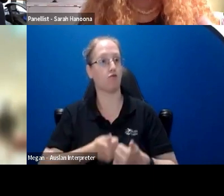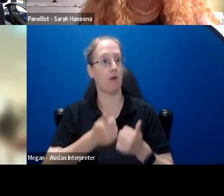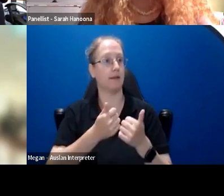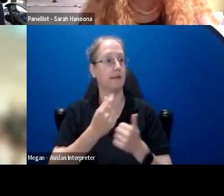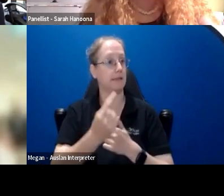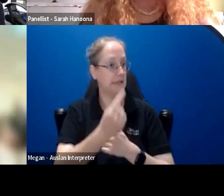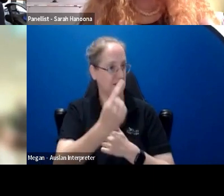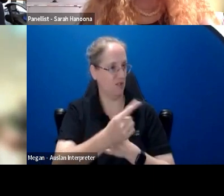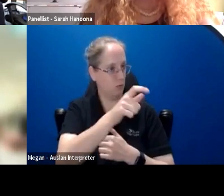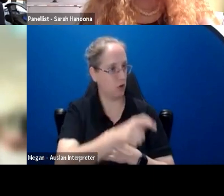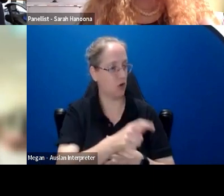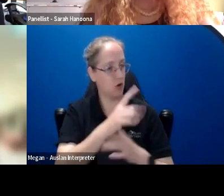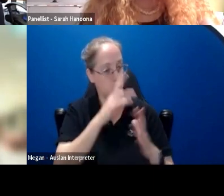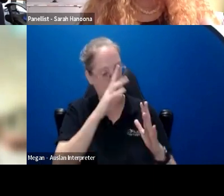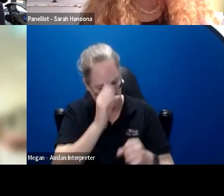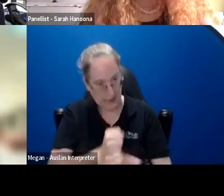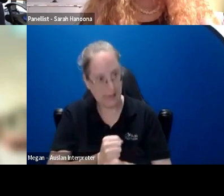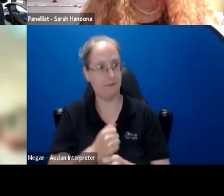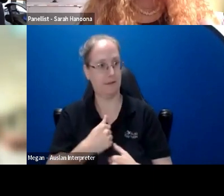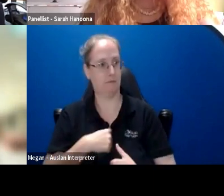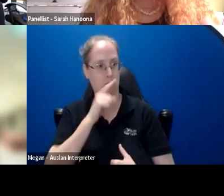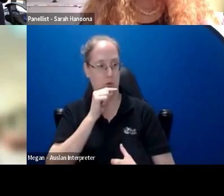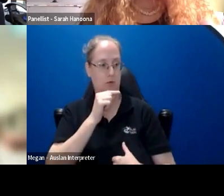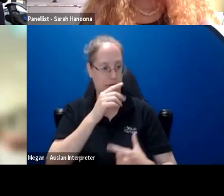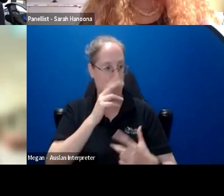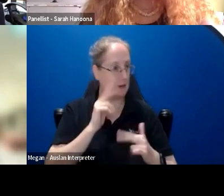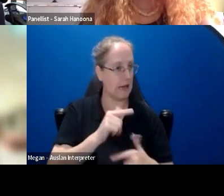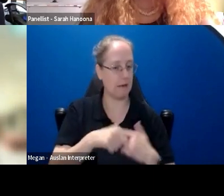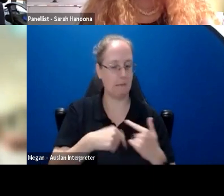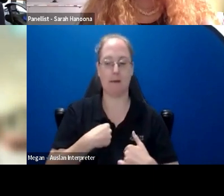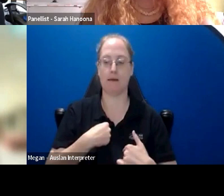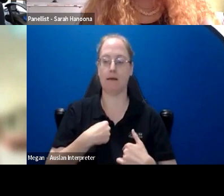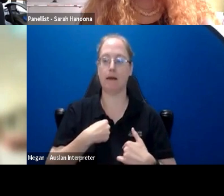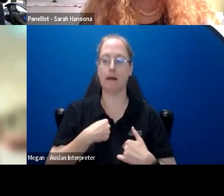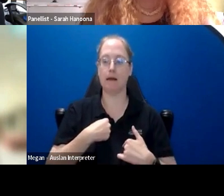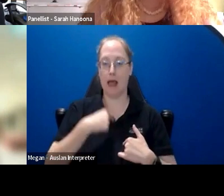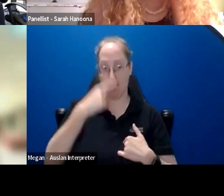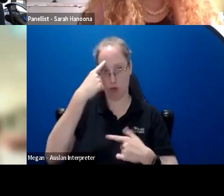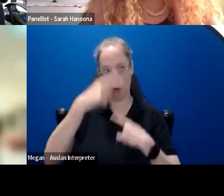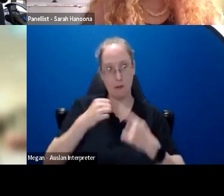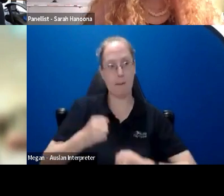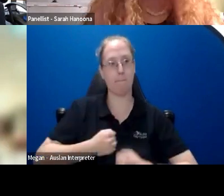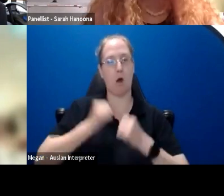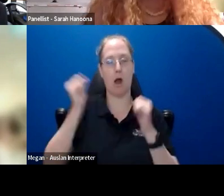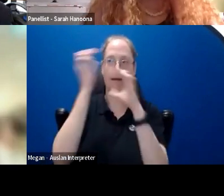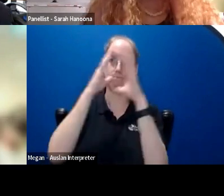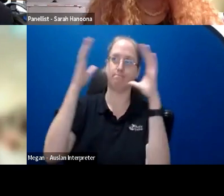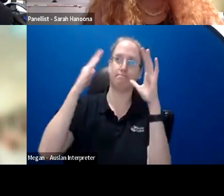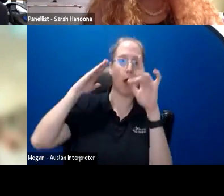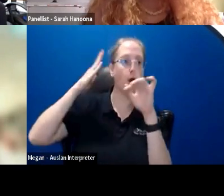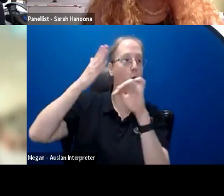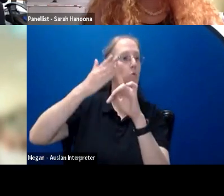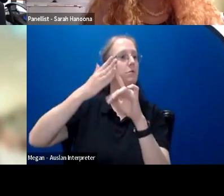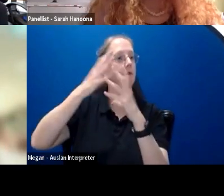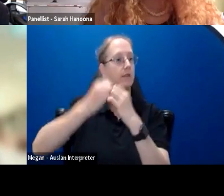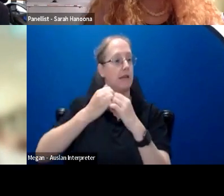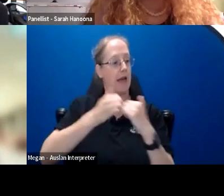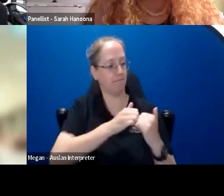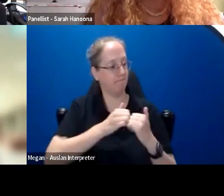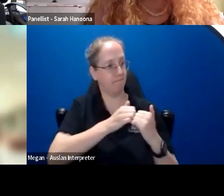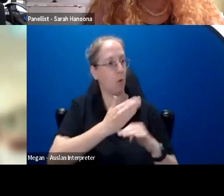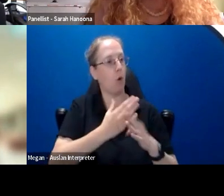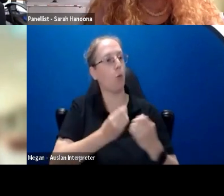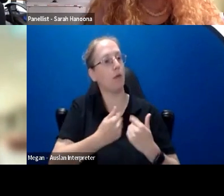who believed and cared about me and cared about my visions and my goals and started working with me. And one